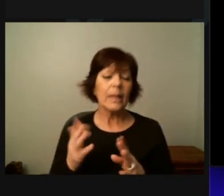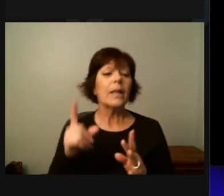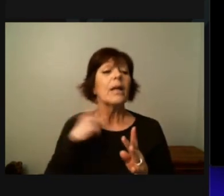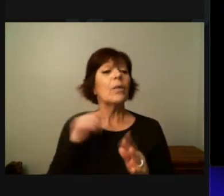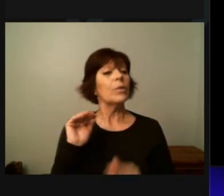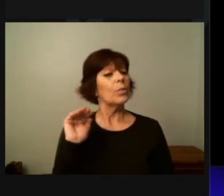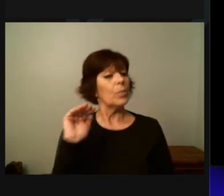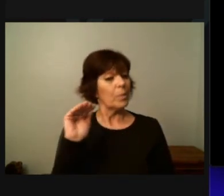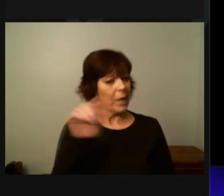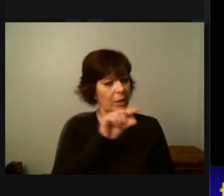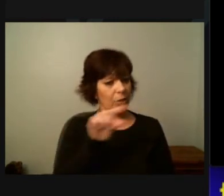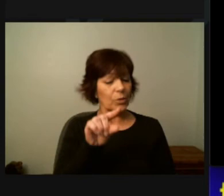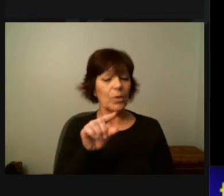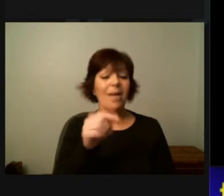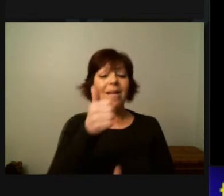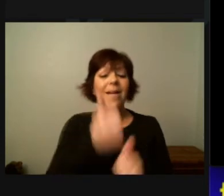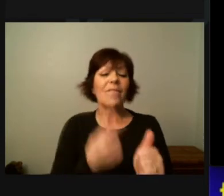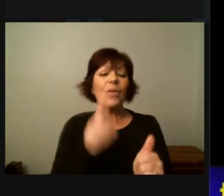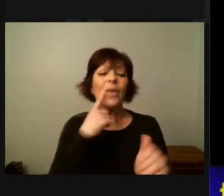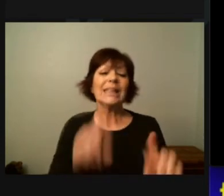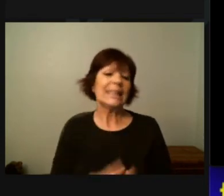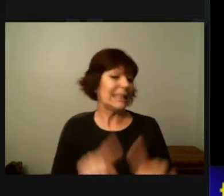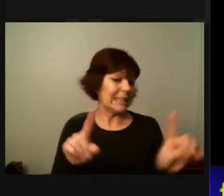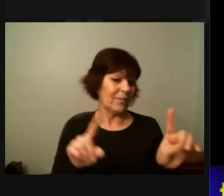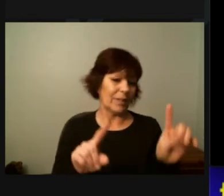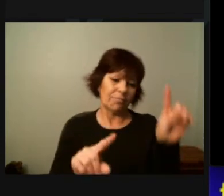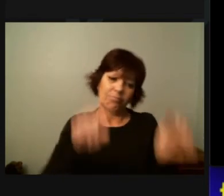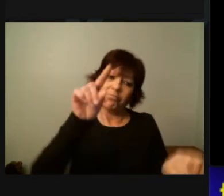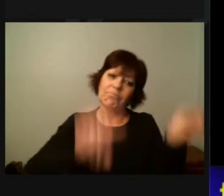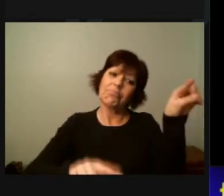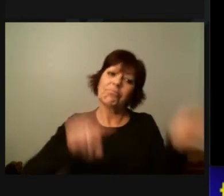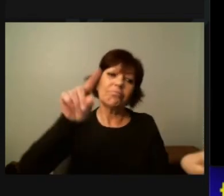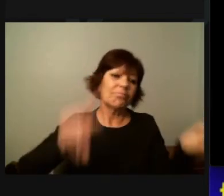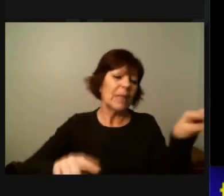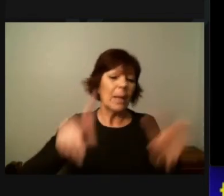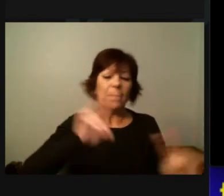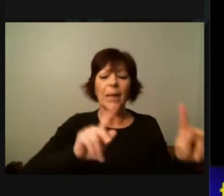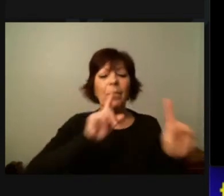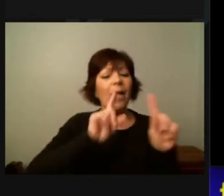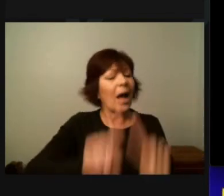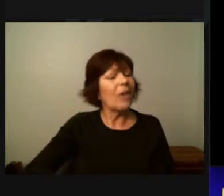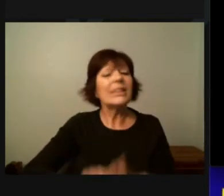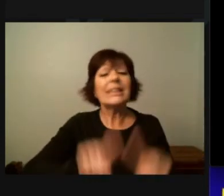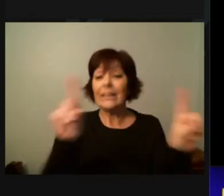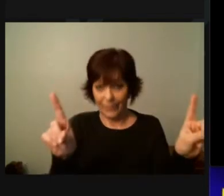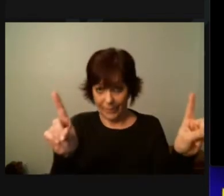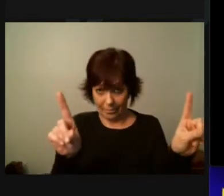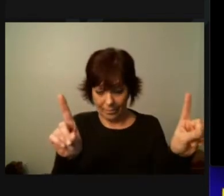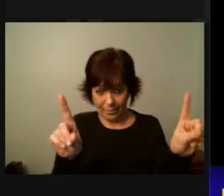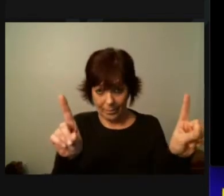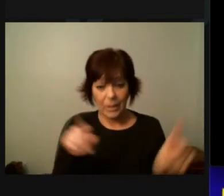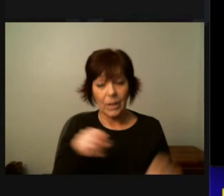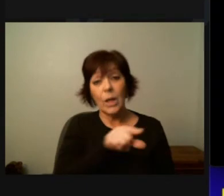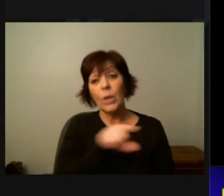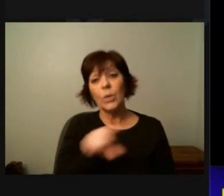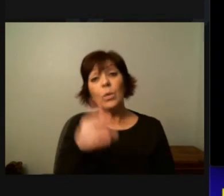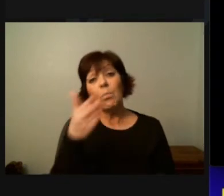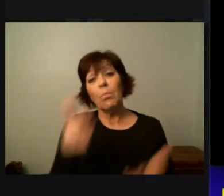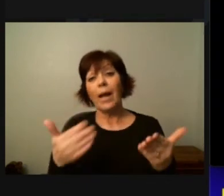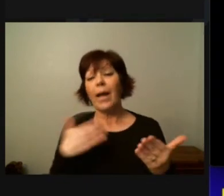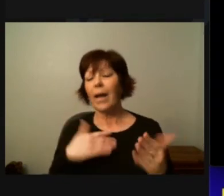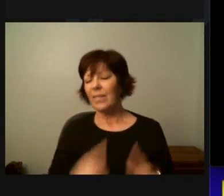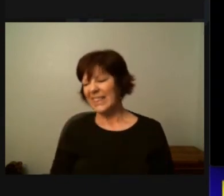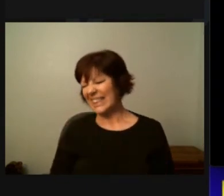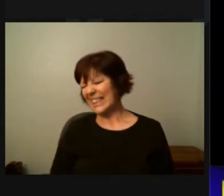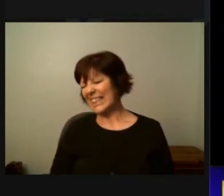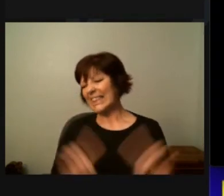remind you that we're all different. We all have individual immune systems. So you might have a completely